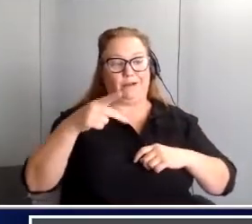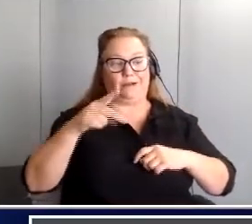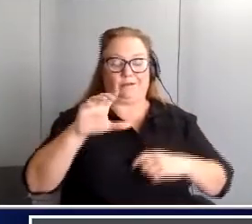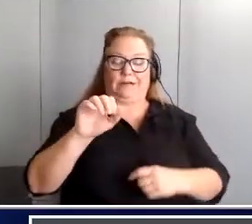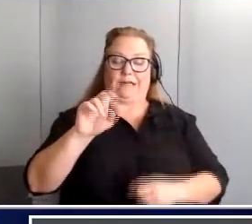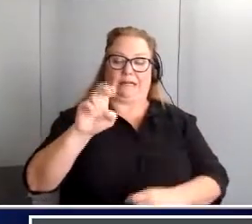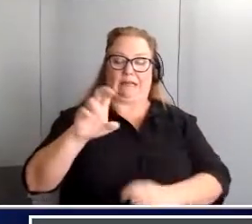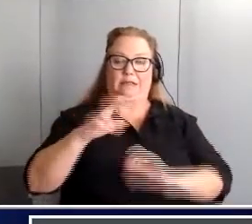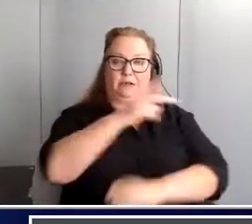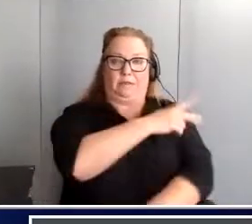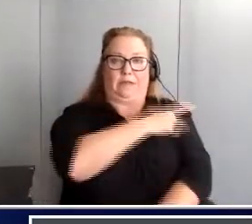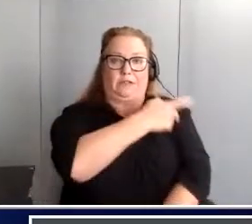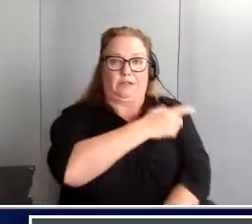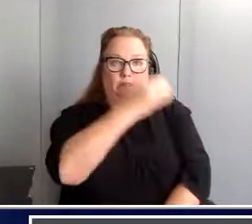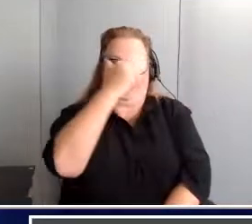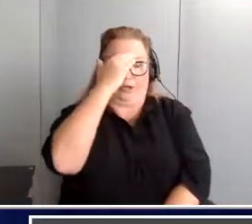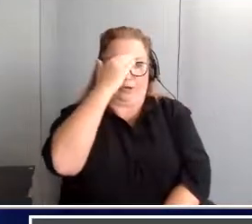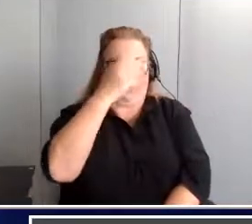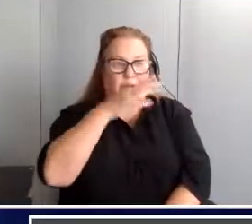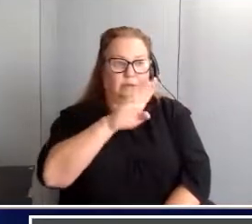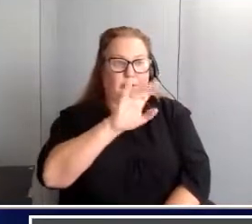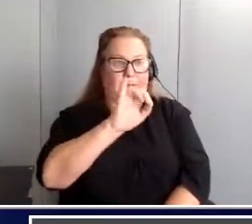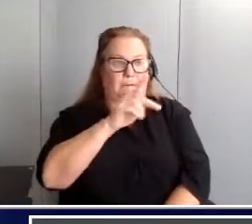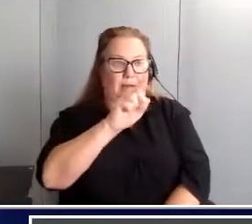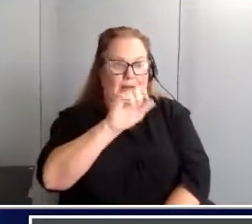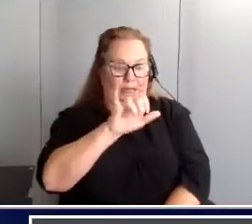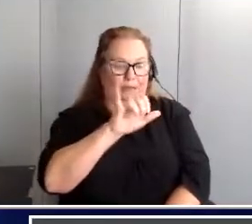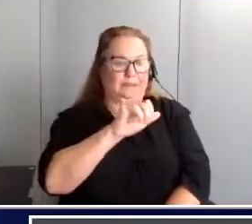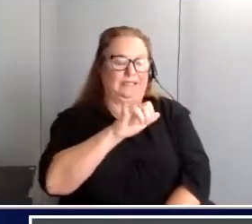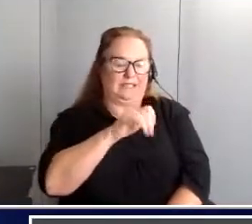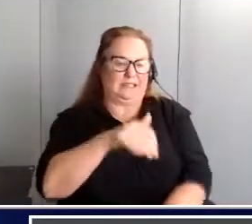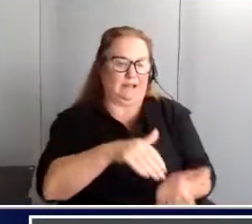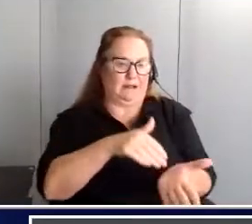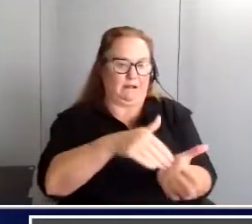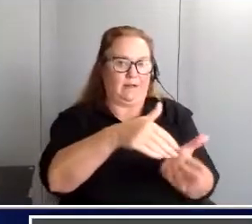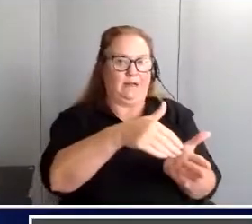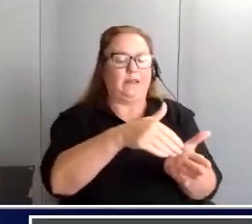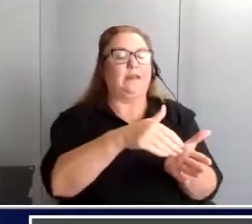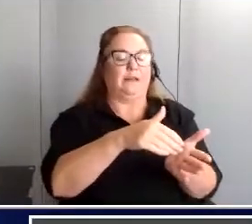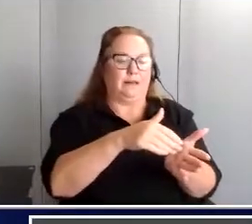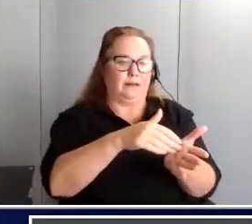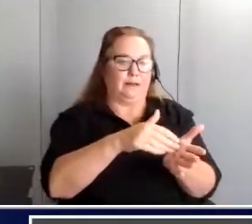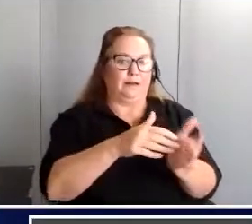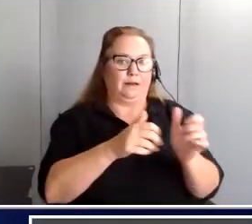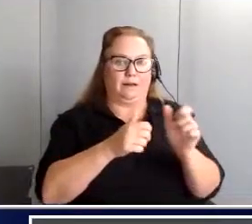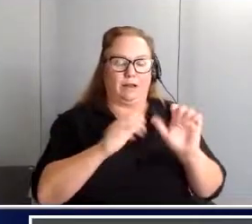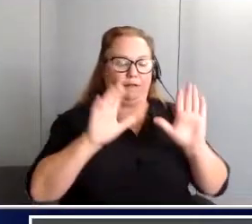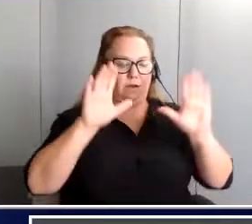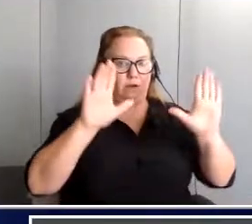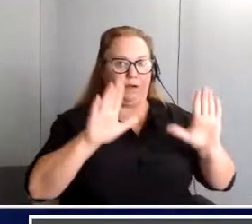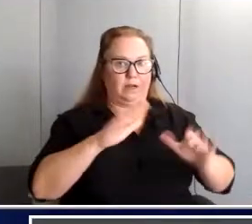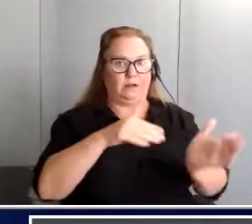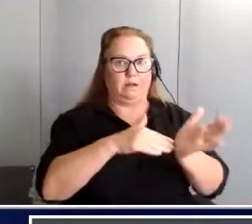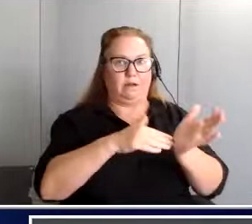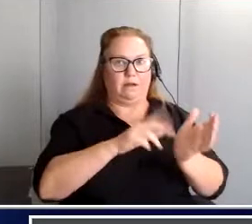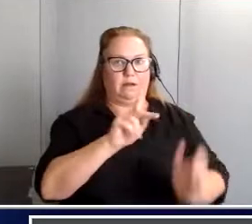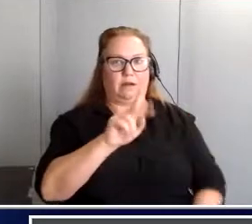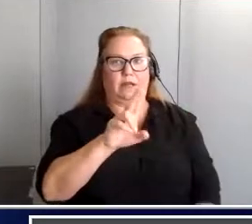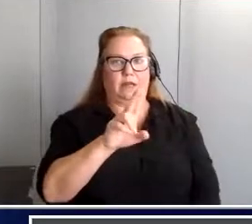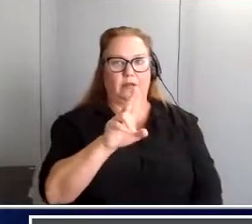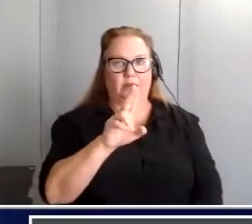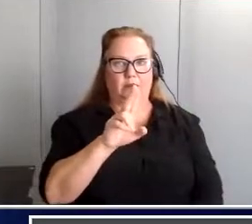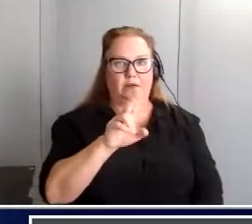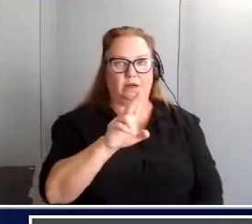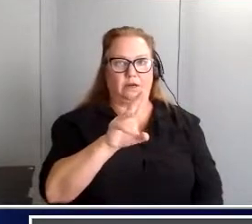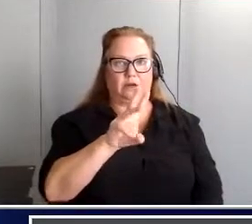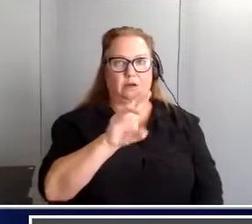like to get prostate biopsies a lot. And so I get to do that frequently. Right. I follow with a great doc here at KU, Will Parker, who